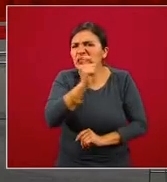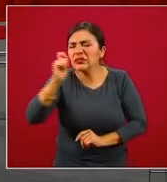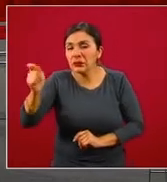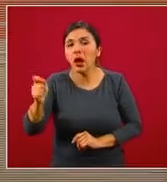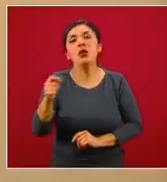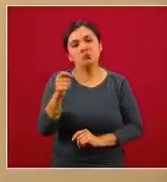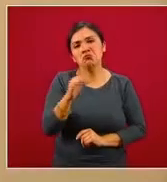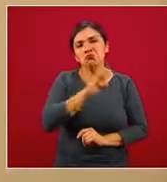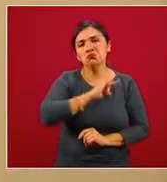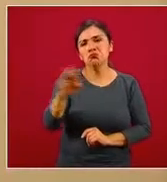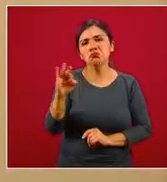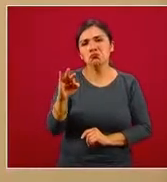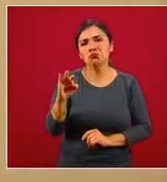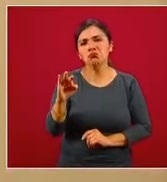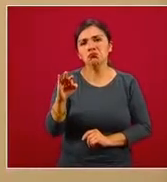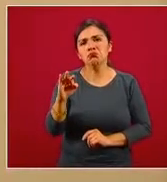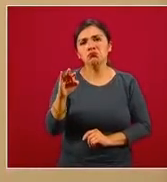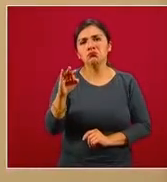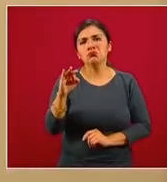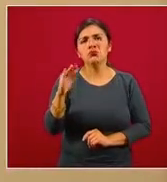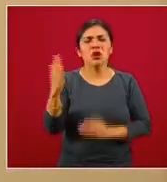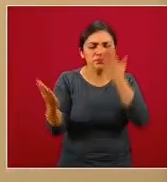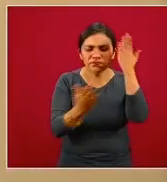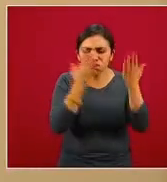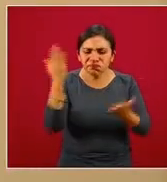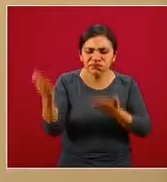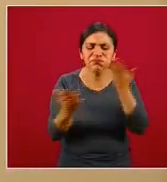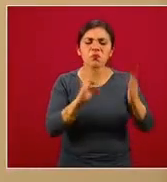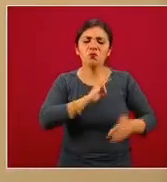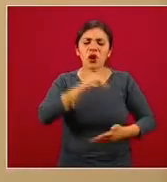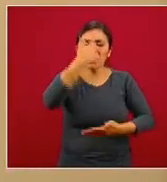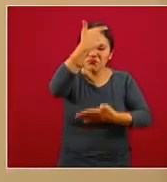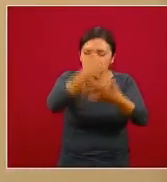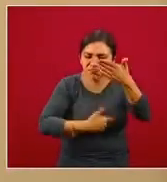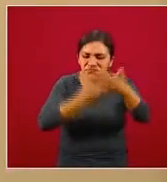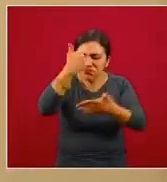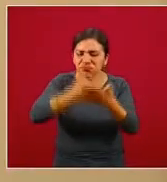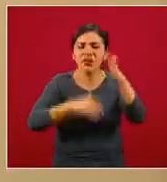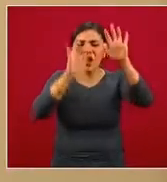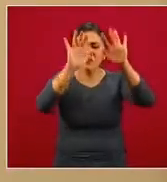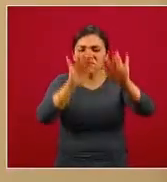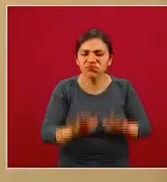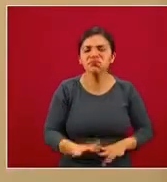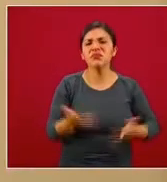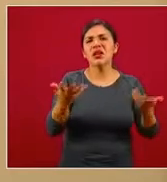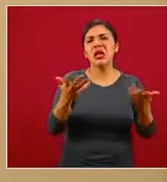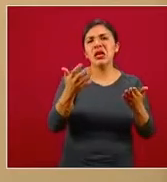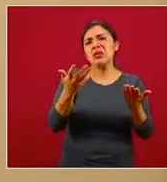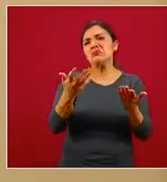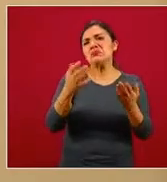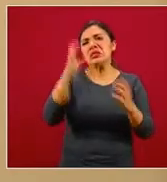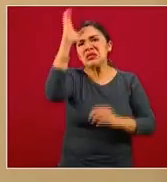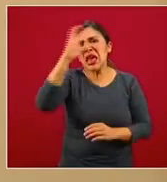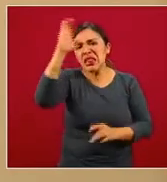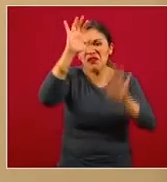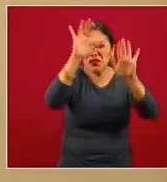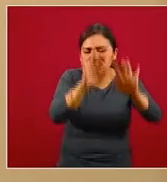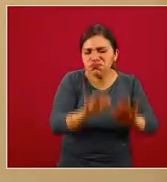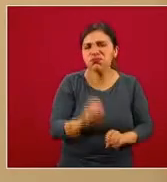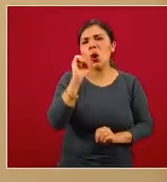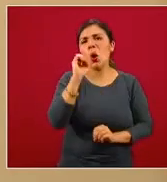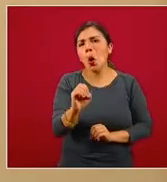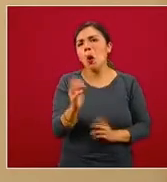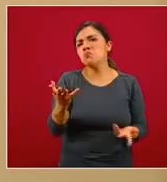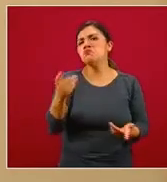with puede whoever you like. You hacer can do estudios, studies with puede this, you can escribir write articles, artículos scientific científicos y articles al on final de it, cuentas pueden